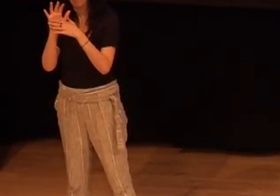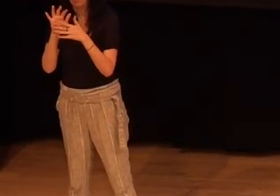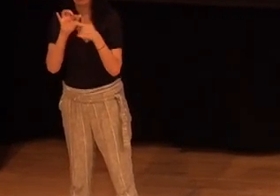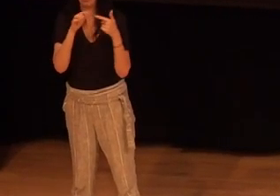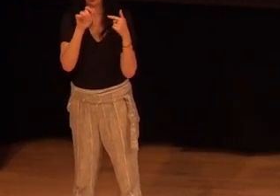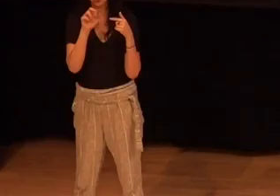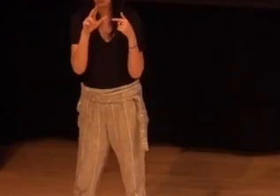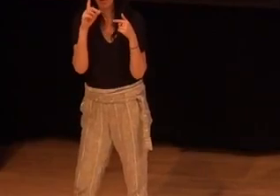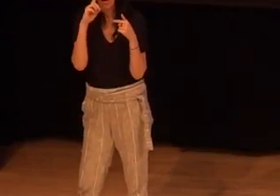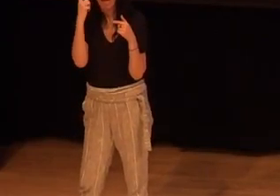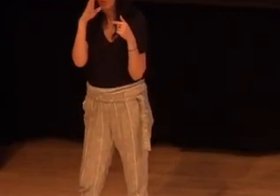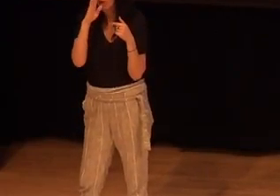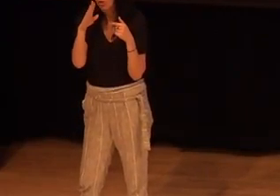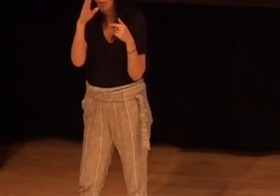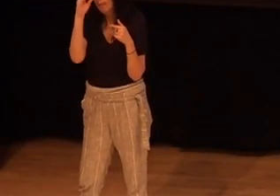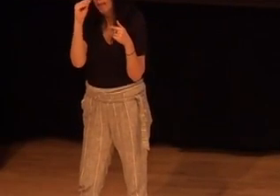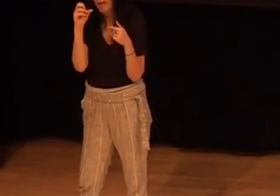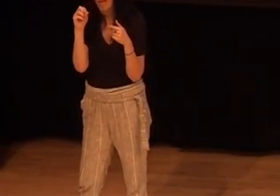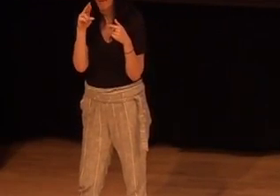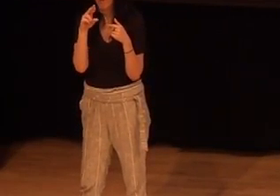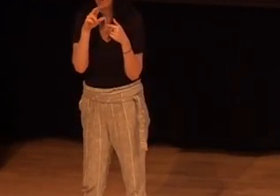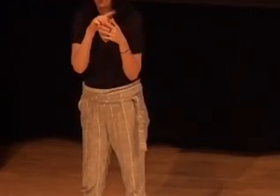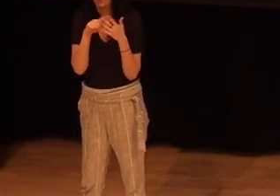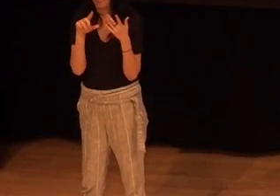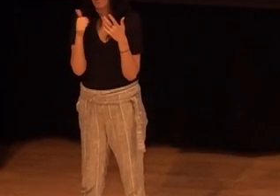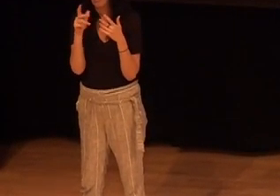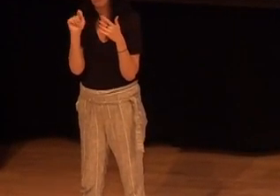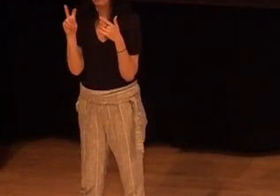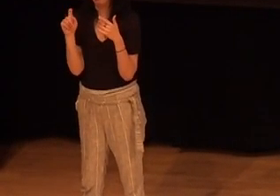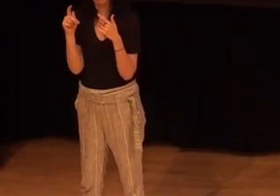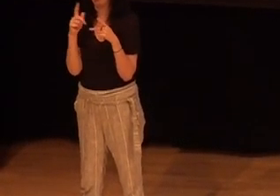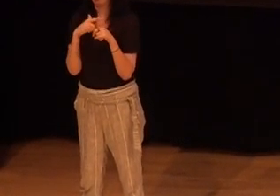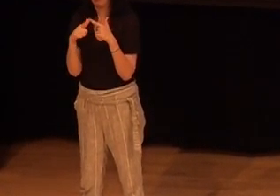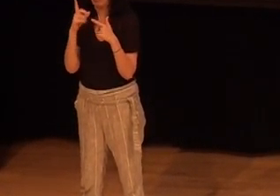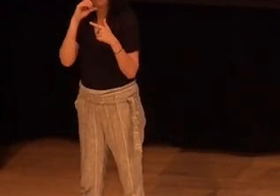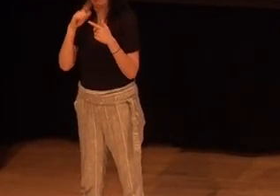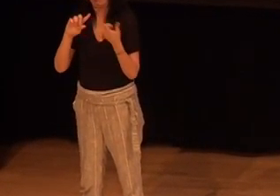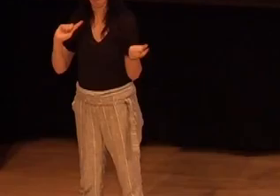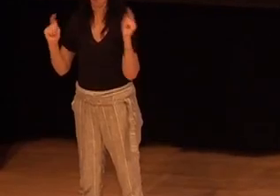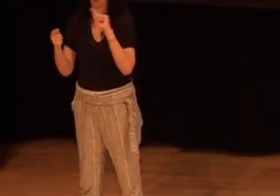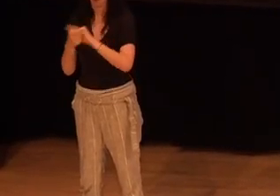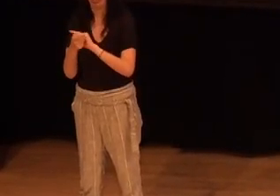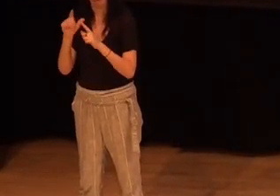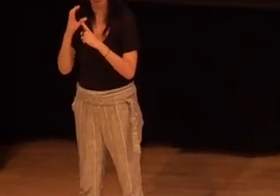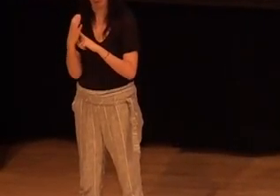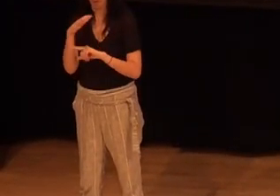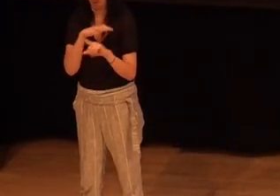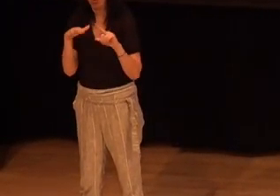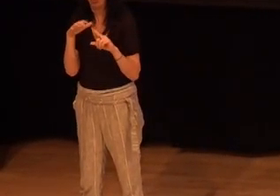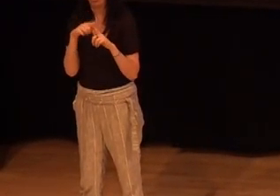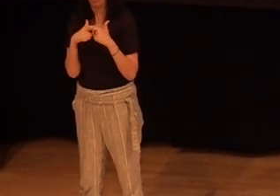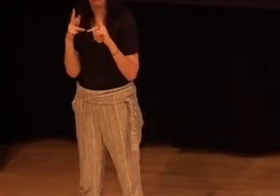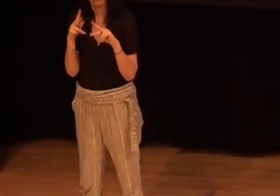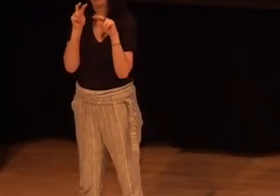guy and that kind of thing, which I think really has helped change the pop culture imagery, and that determines an awful lot of